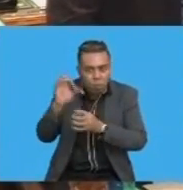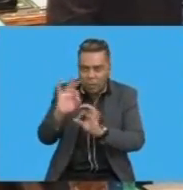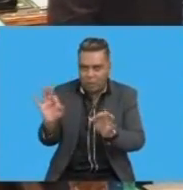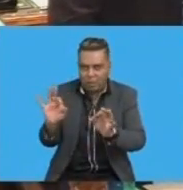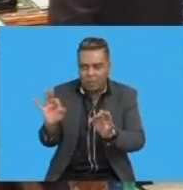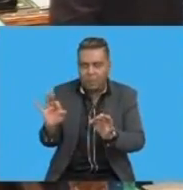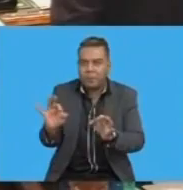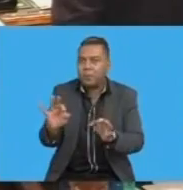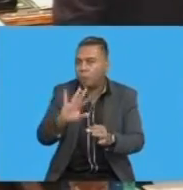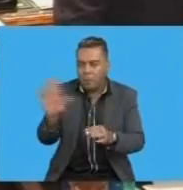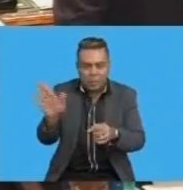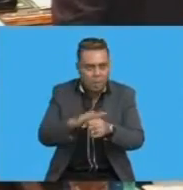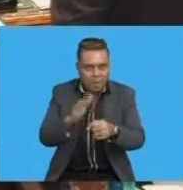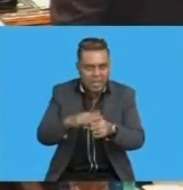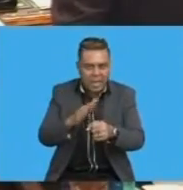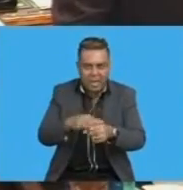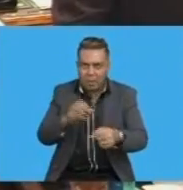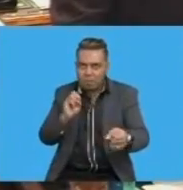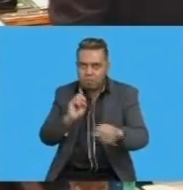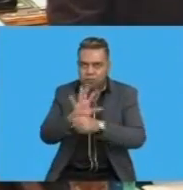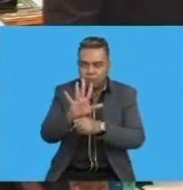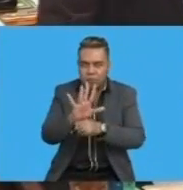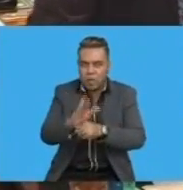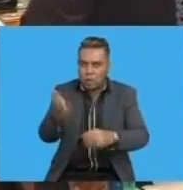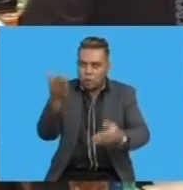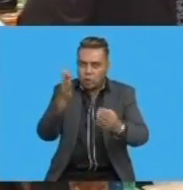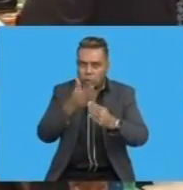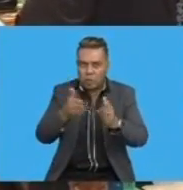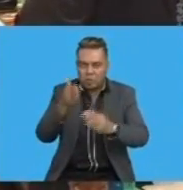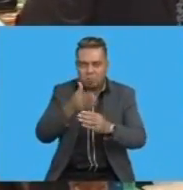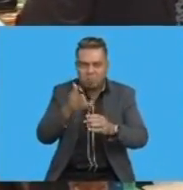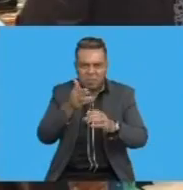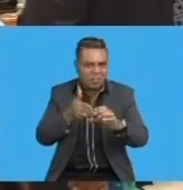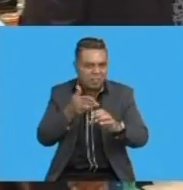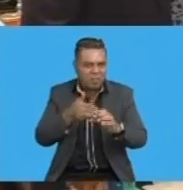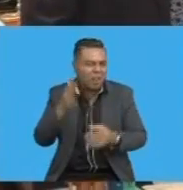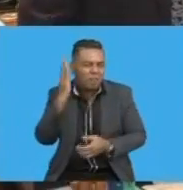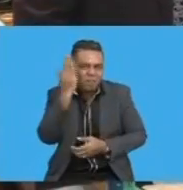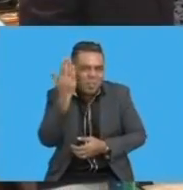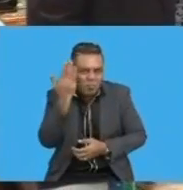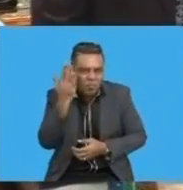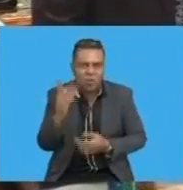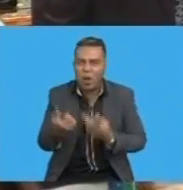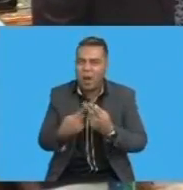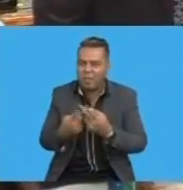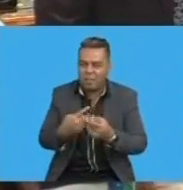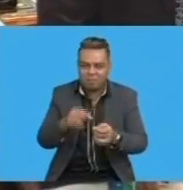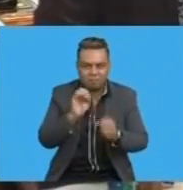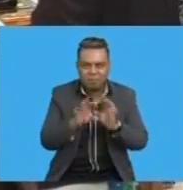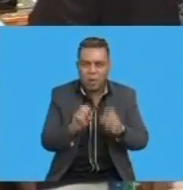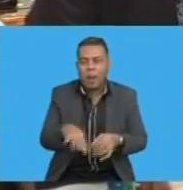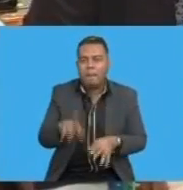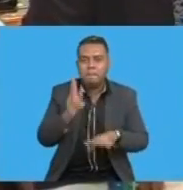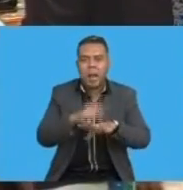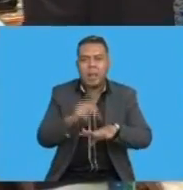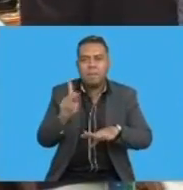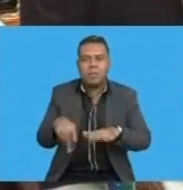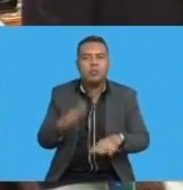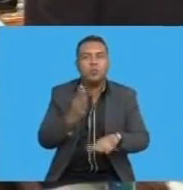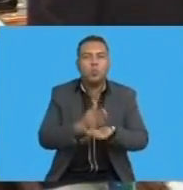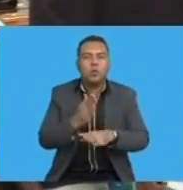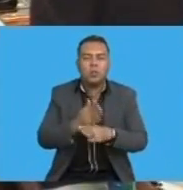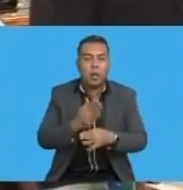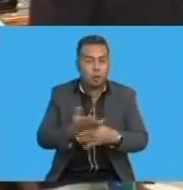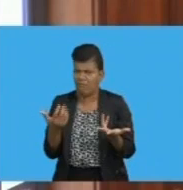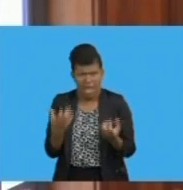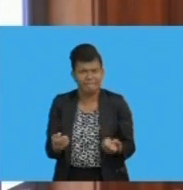must not make any social media posting or media releases in relation to any parliamentary business during the